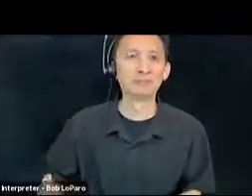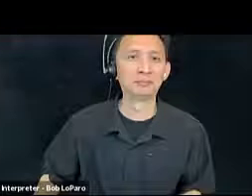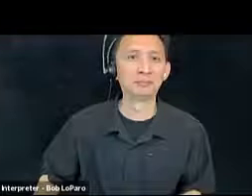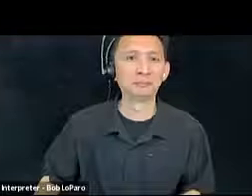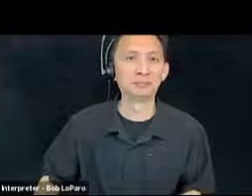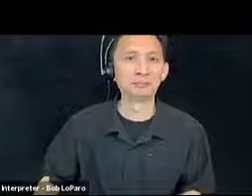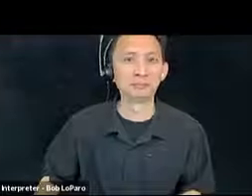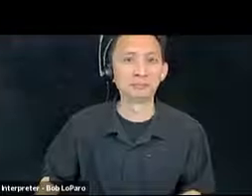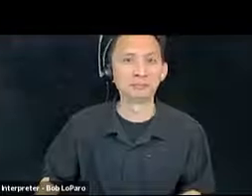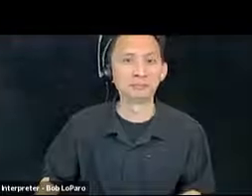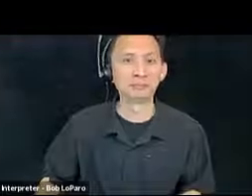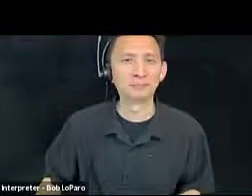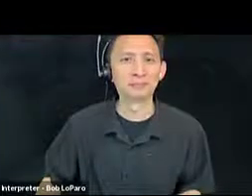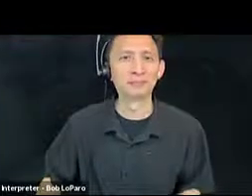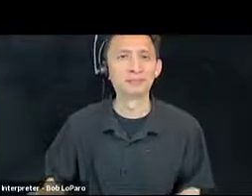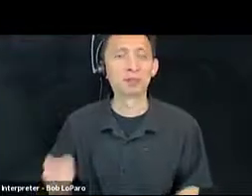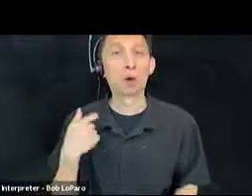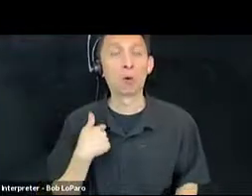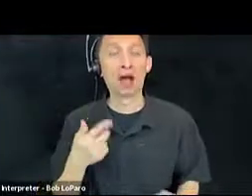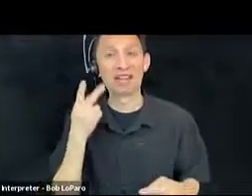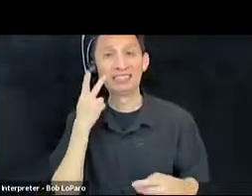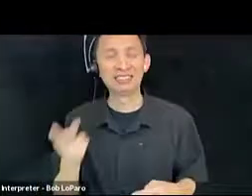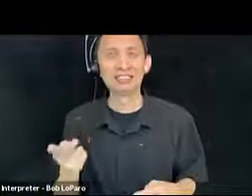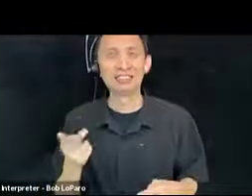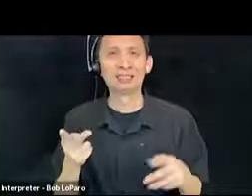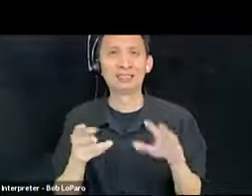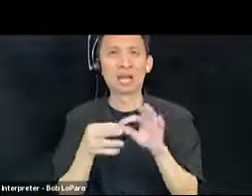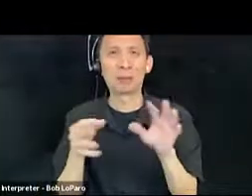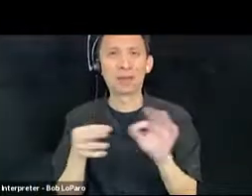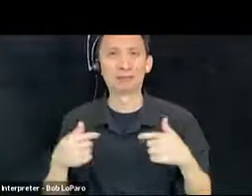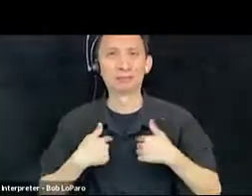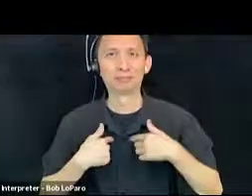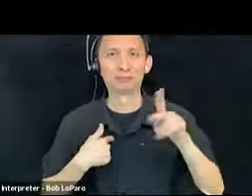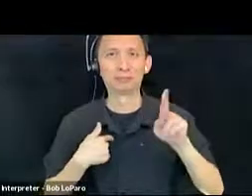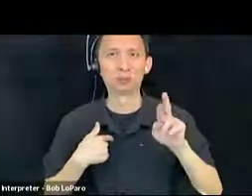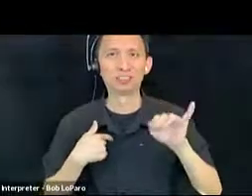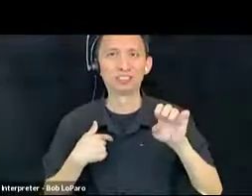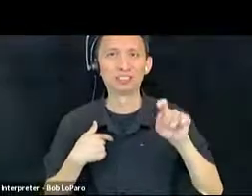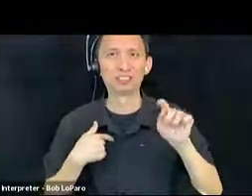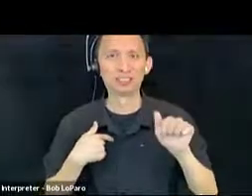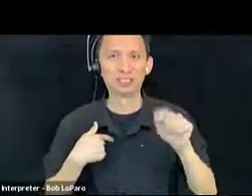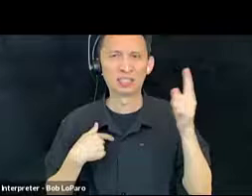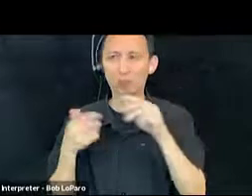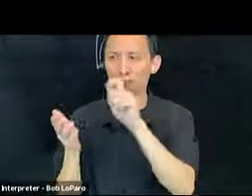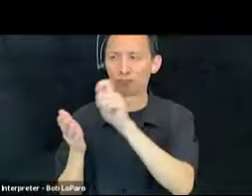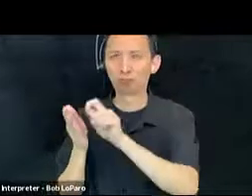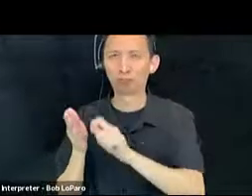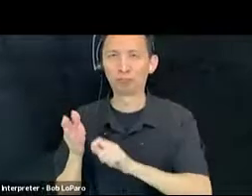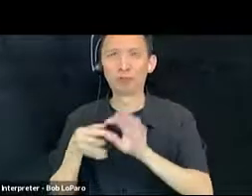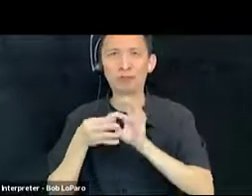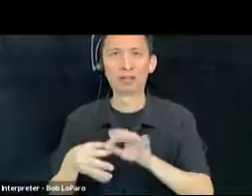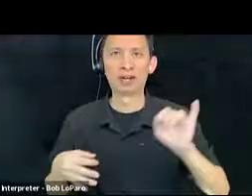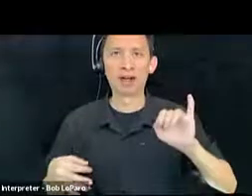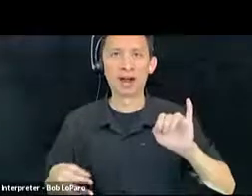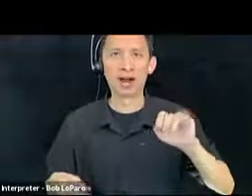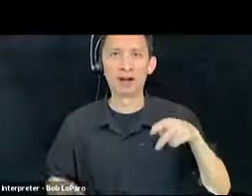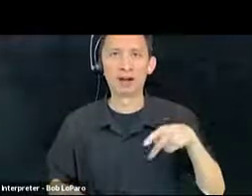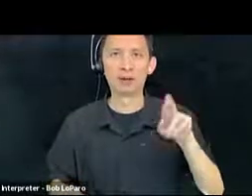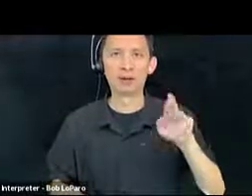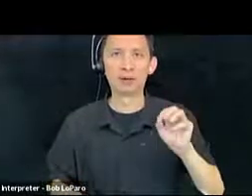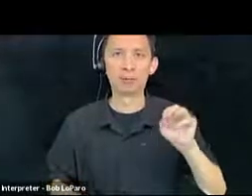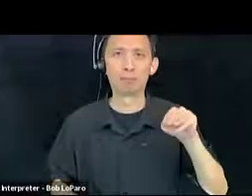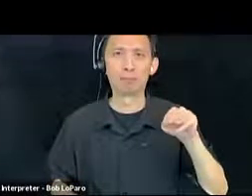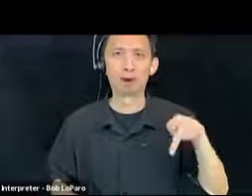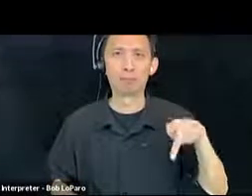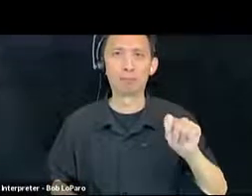And I do see a comment about the I prompt. I'll have to check into that app. I had a couple of students using it a couple of years ago, but I'm not sure if it was